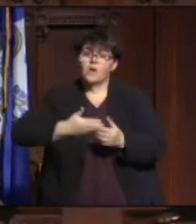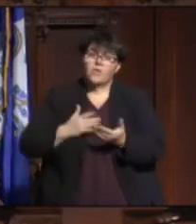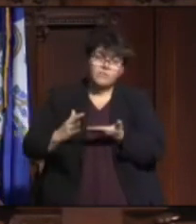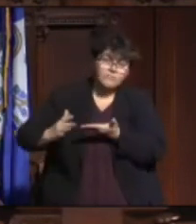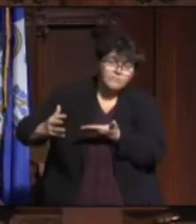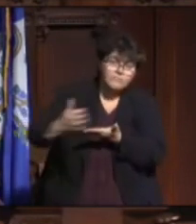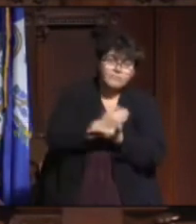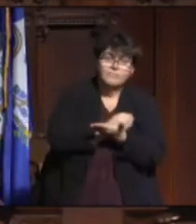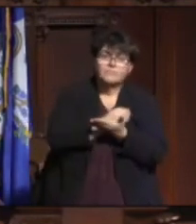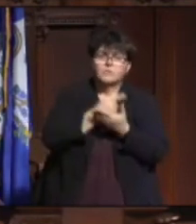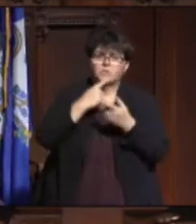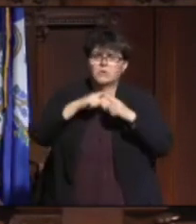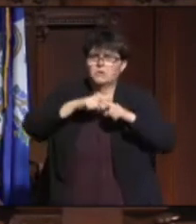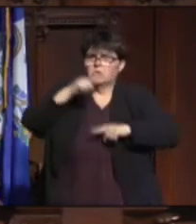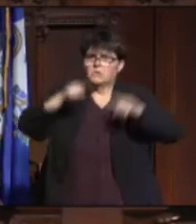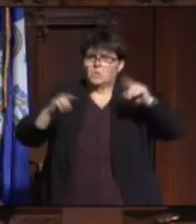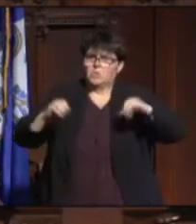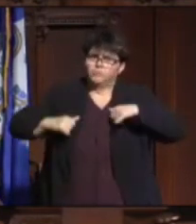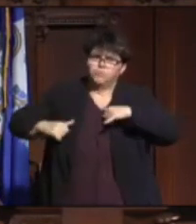last generation.